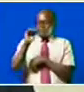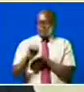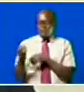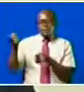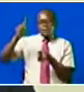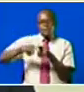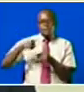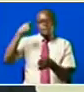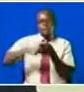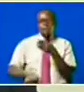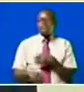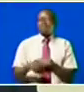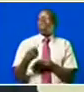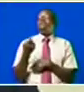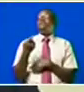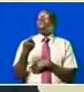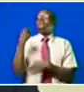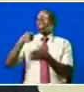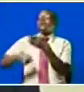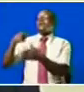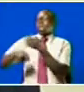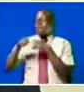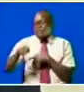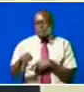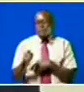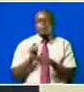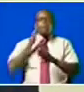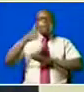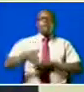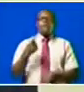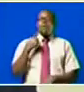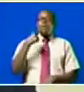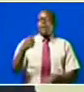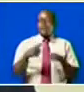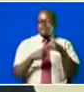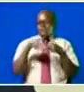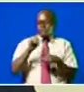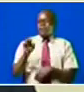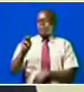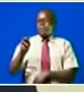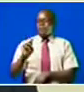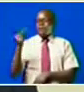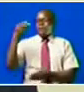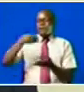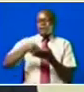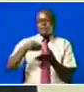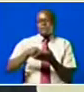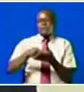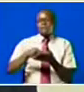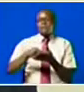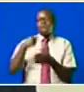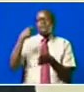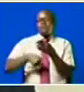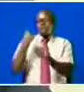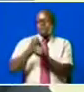cost of each tax stamp. This has added over 160 million Kenyan shillings to the cost of doing business